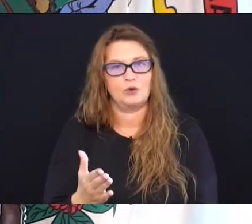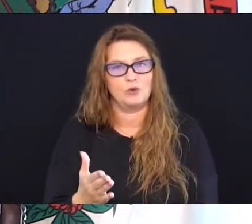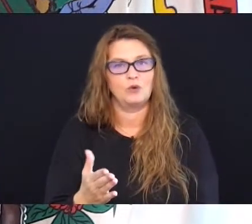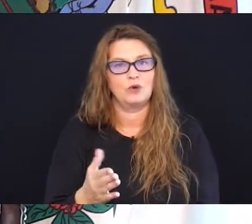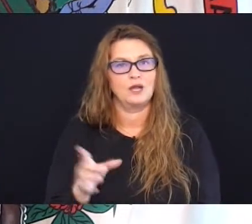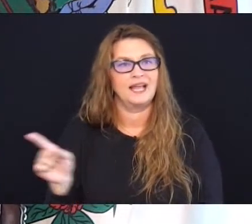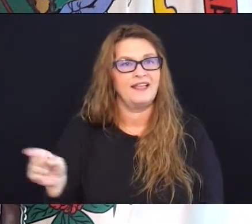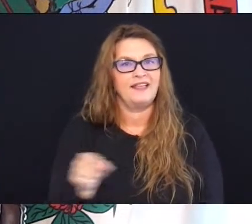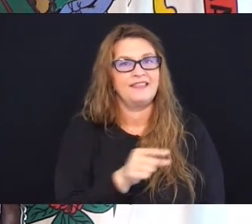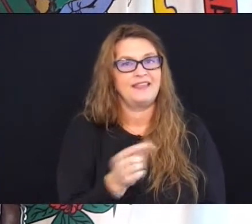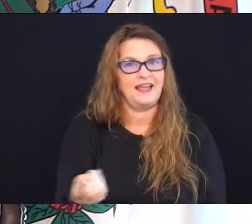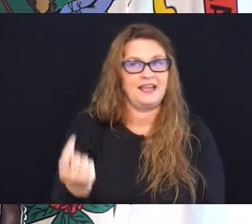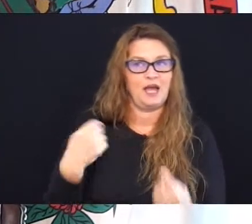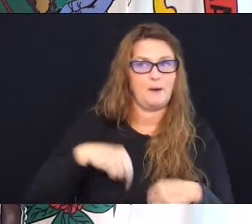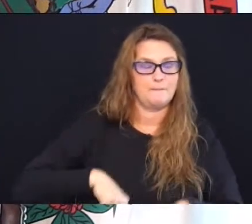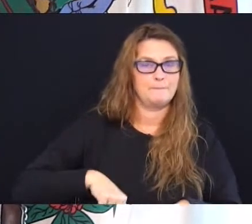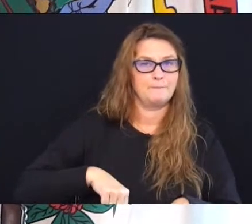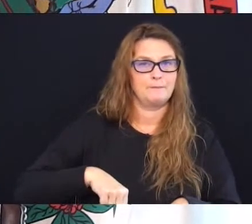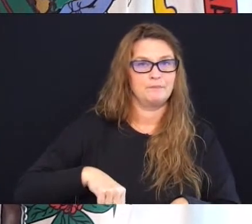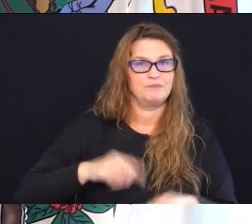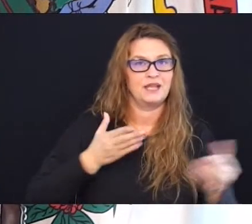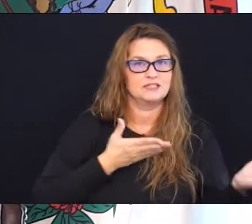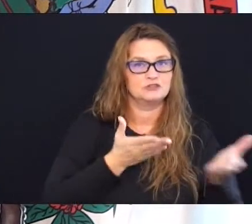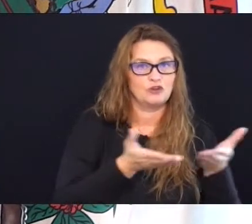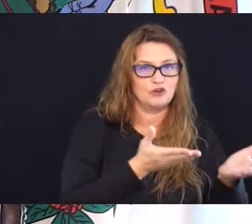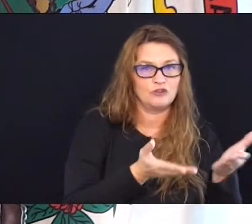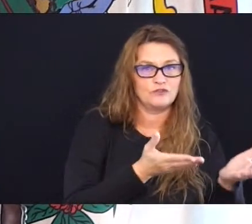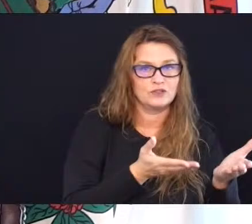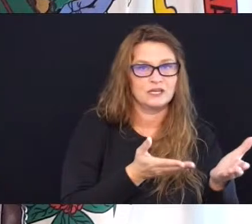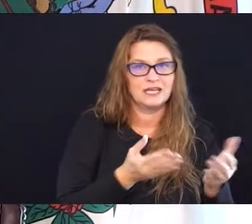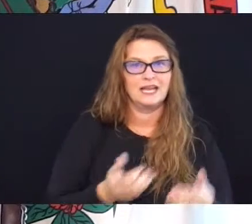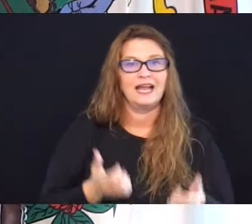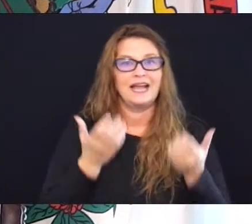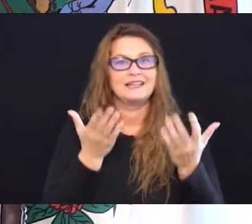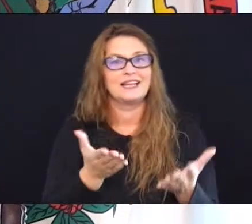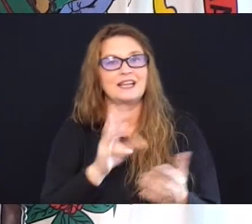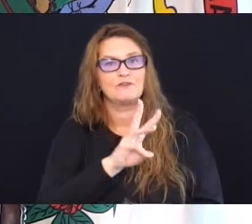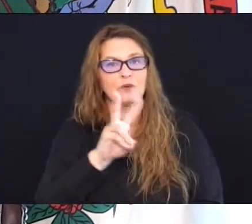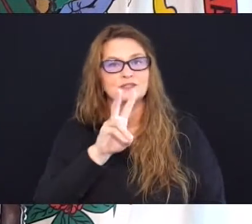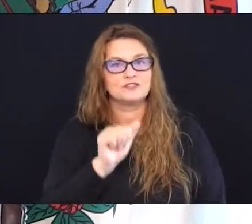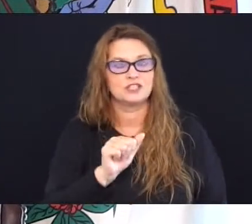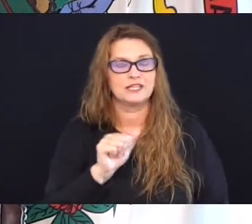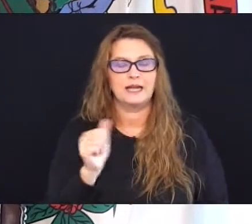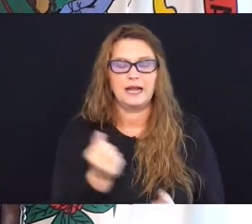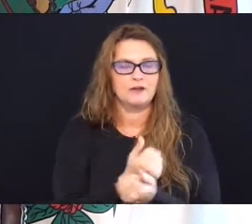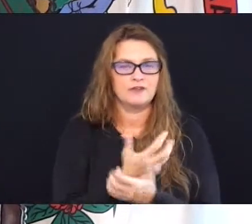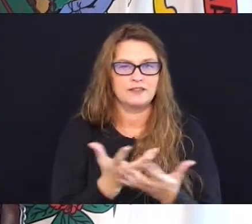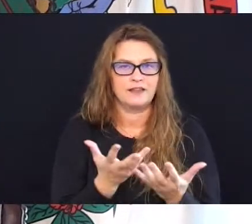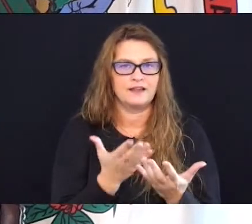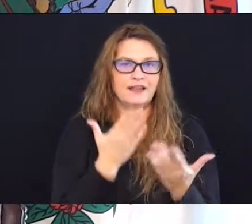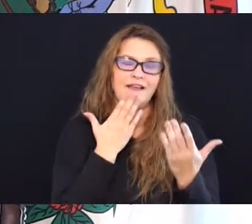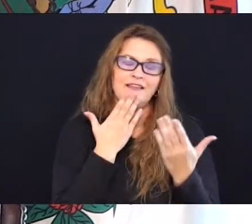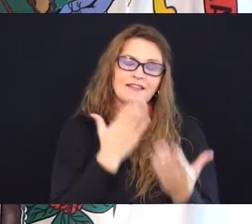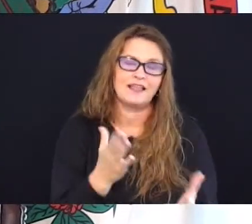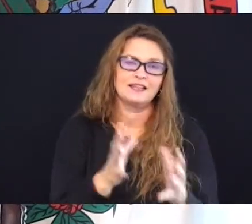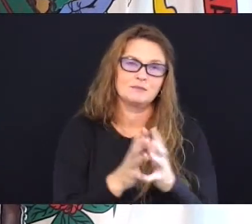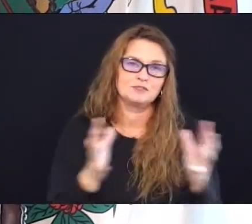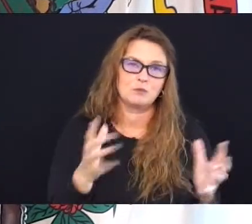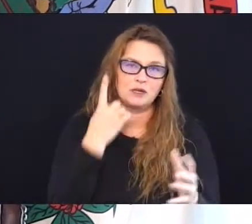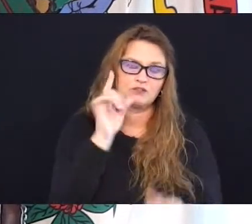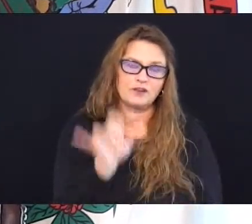they absolutely come and they serve and they give West Virginia all they got. So nevertheless, I thank them for